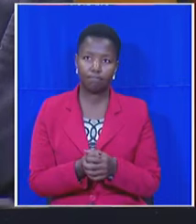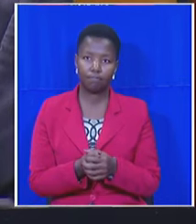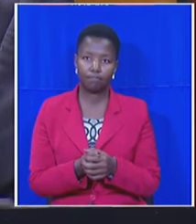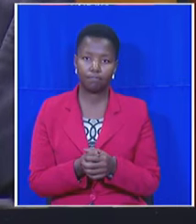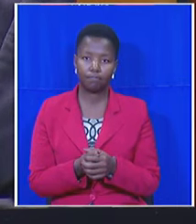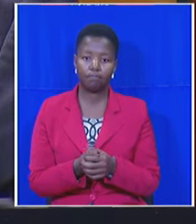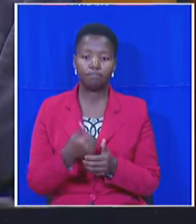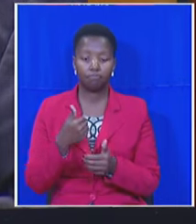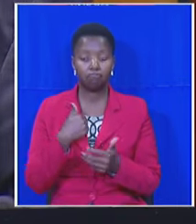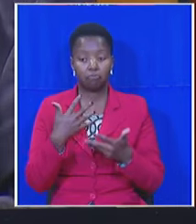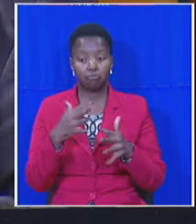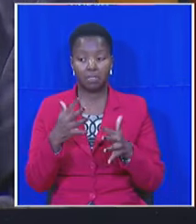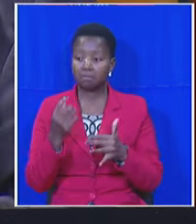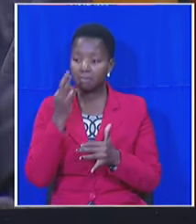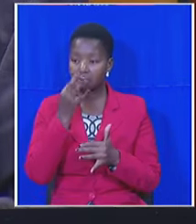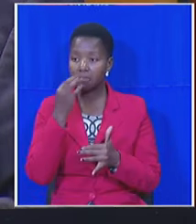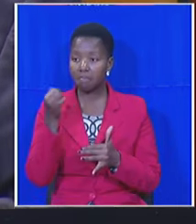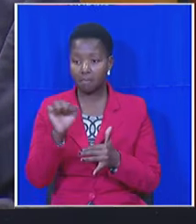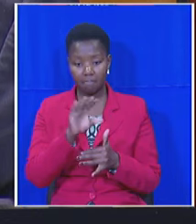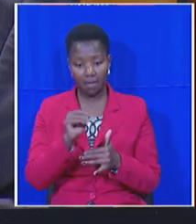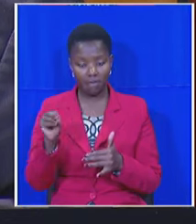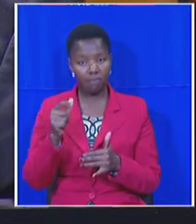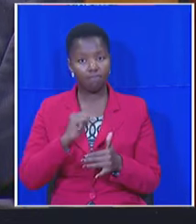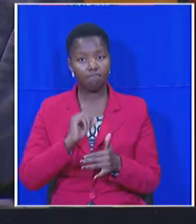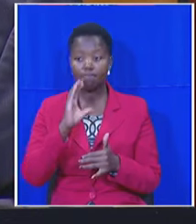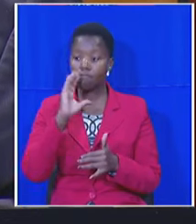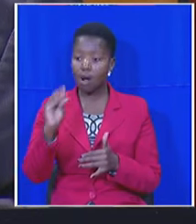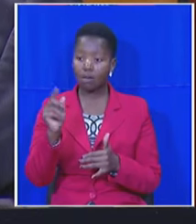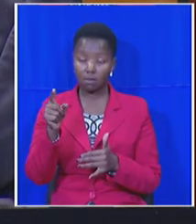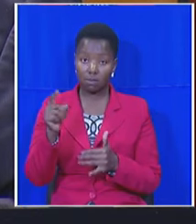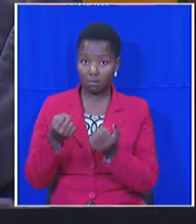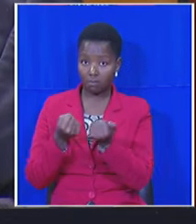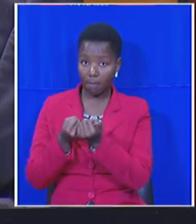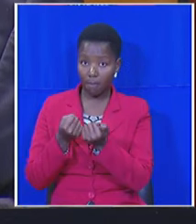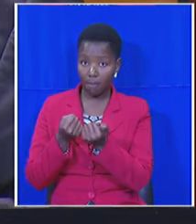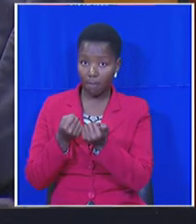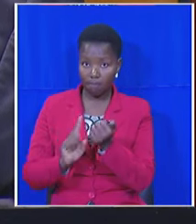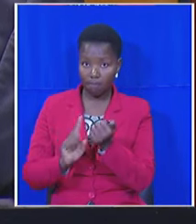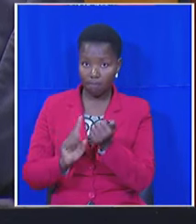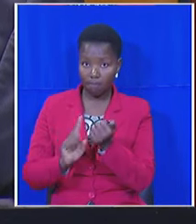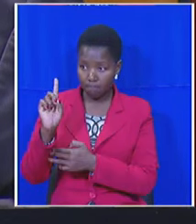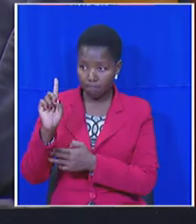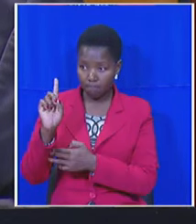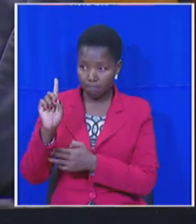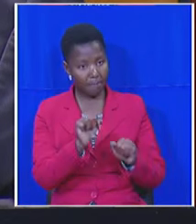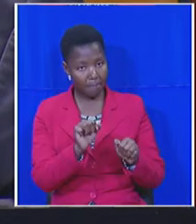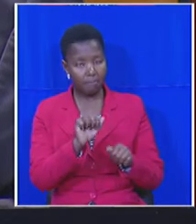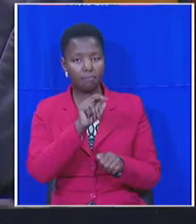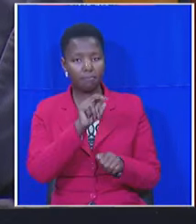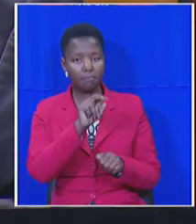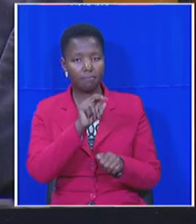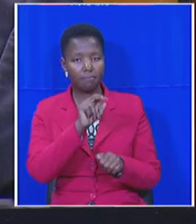Objections being indicated. Let's put the question. Those in favor will say aye. Those against,